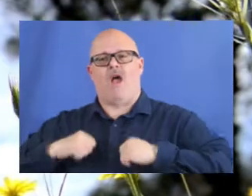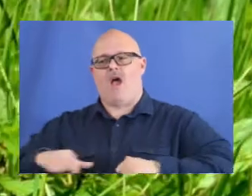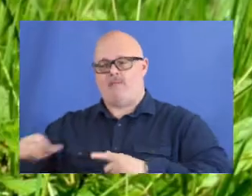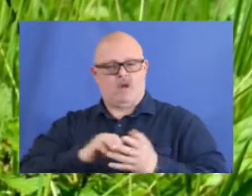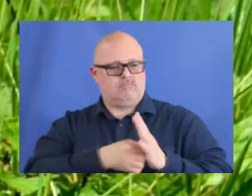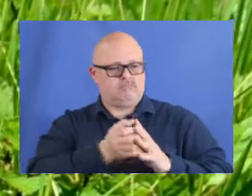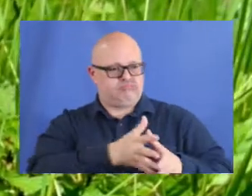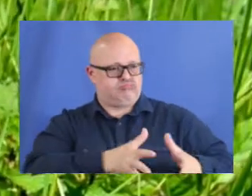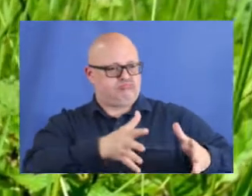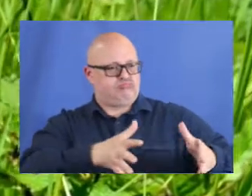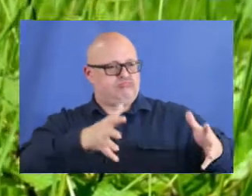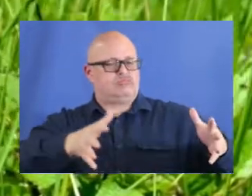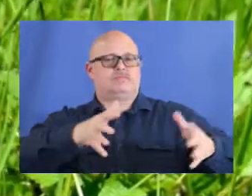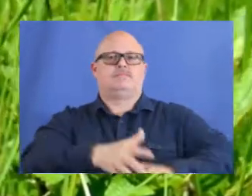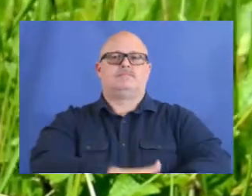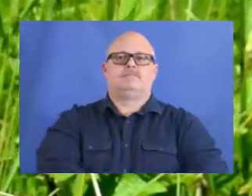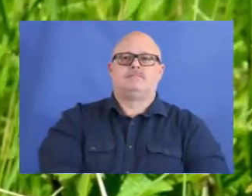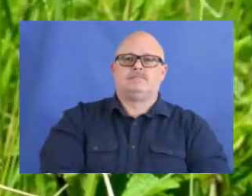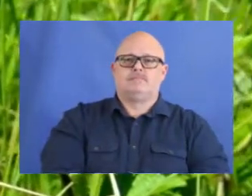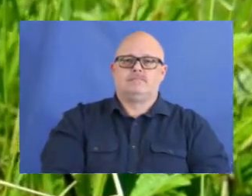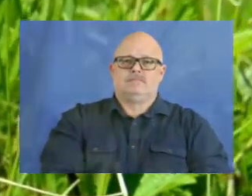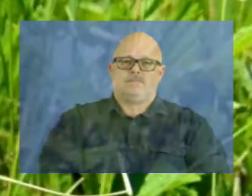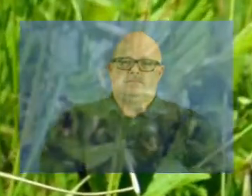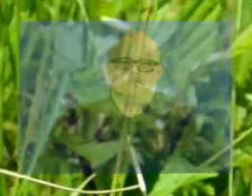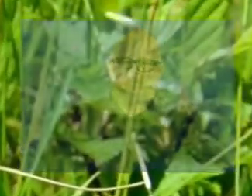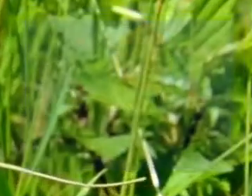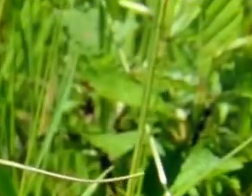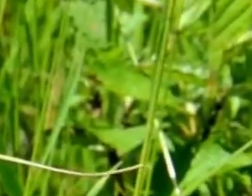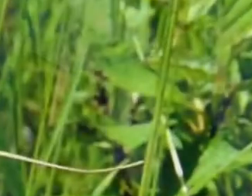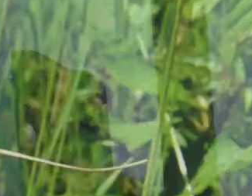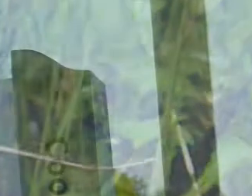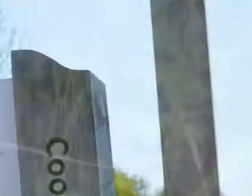slopes with a wide variety of beautiful wildflowers.